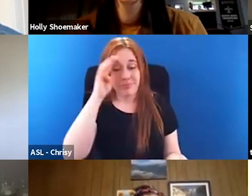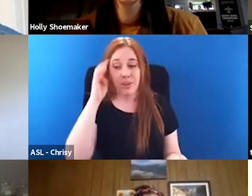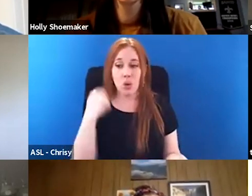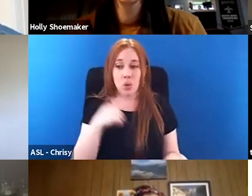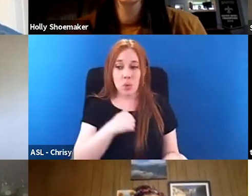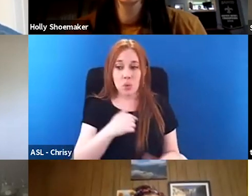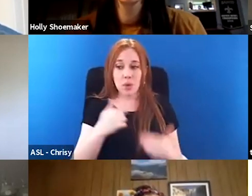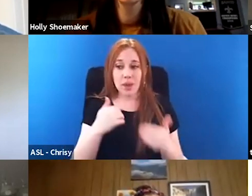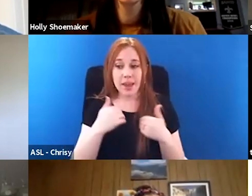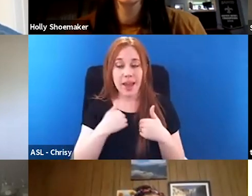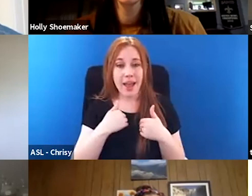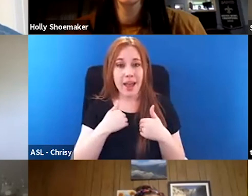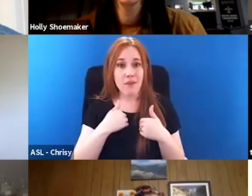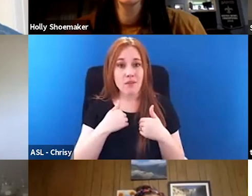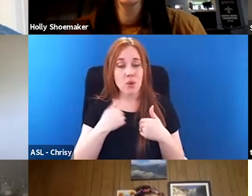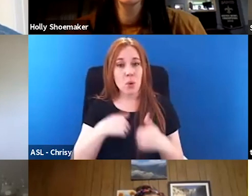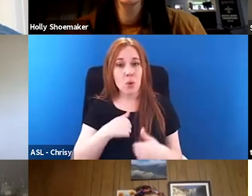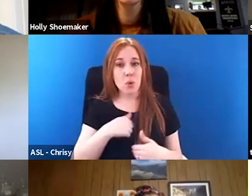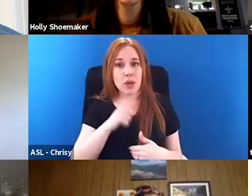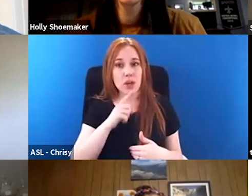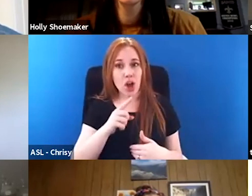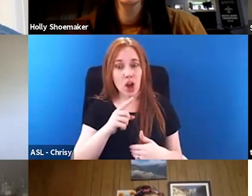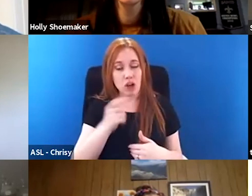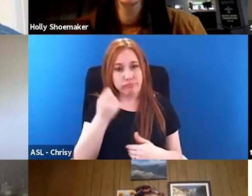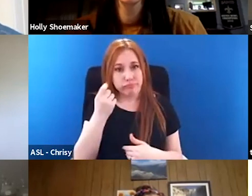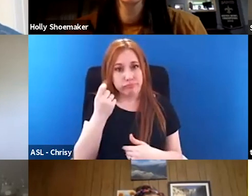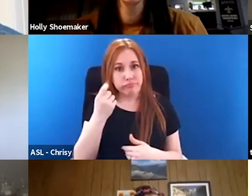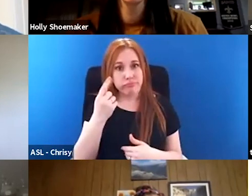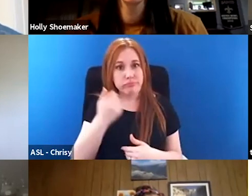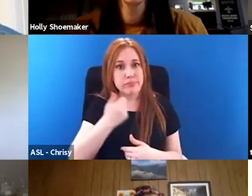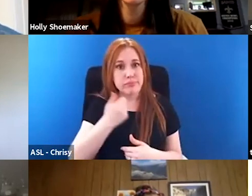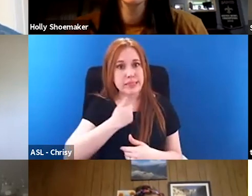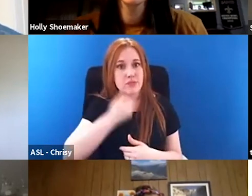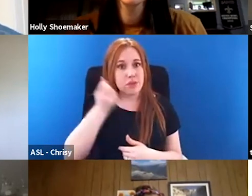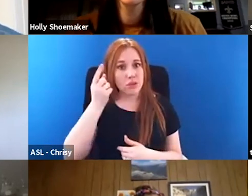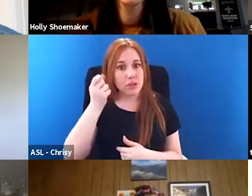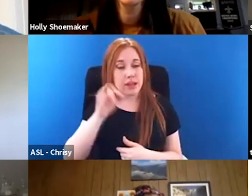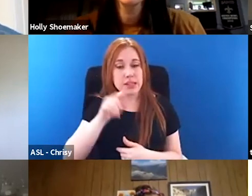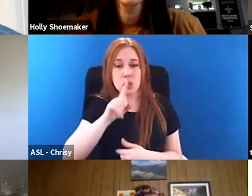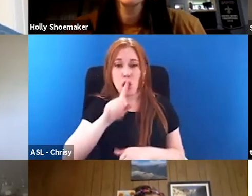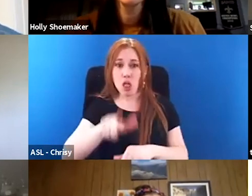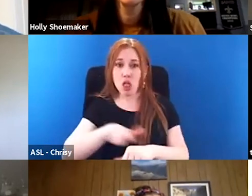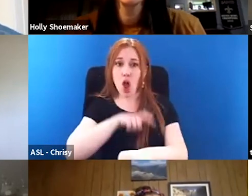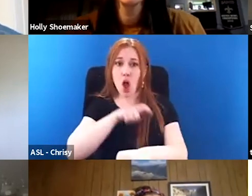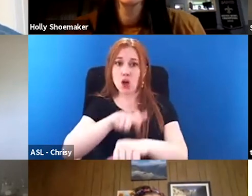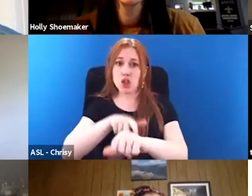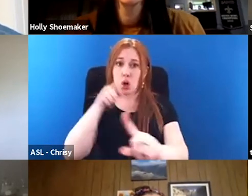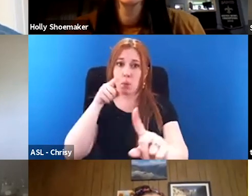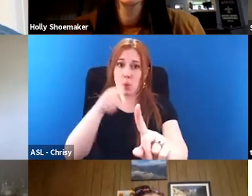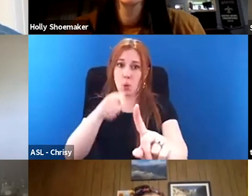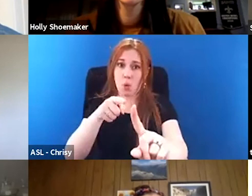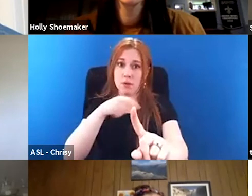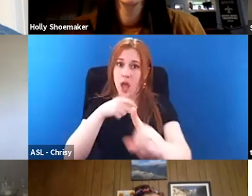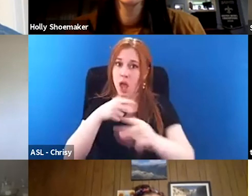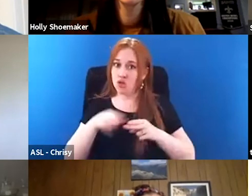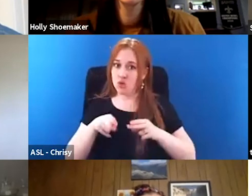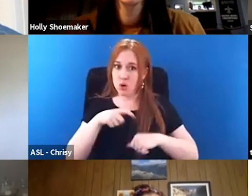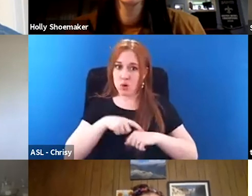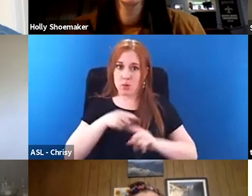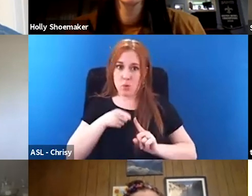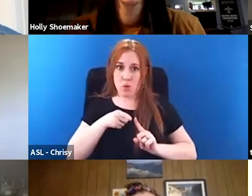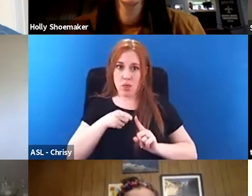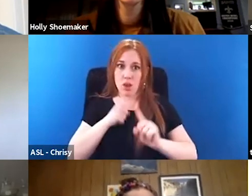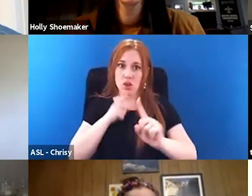we're very self-aware that, you know, it's a long-term game that we're playing here. It's not going to